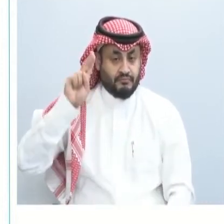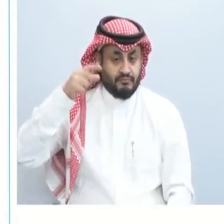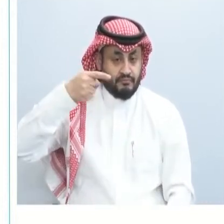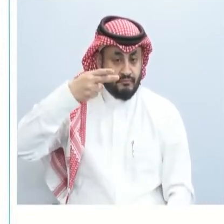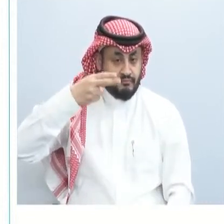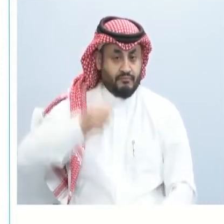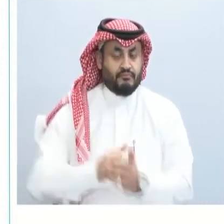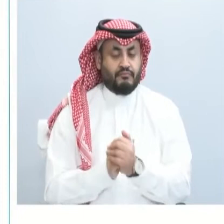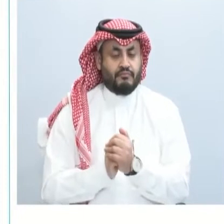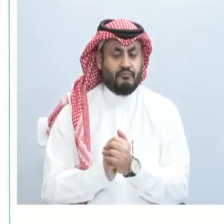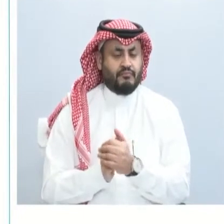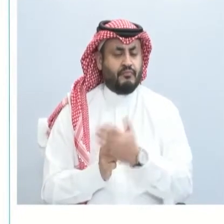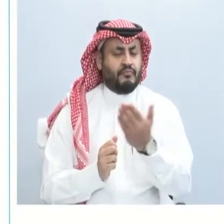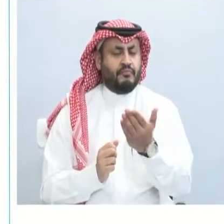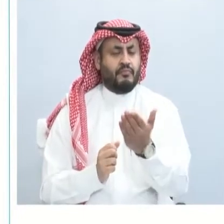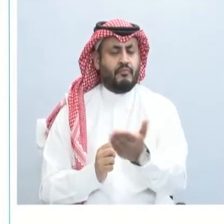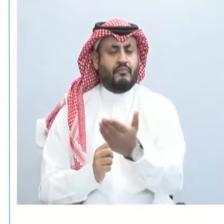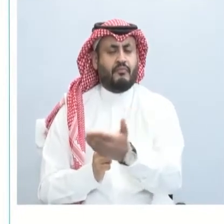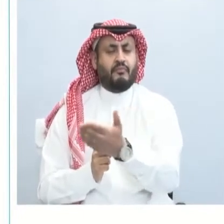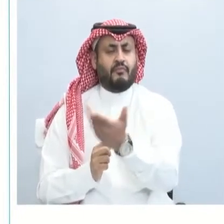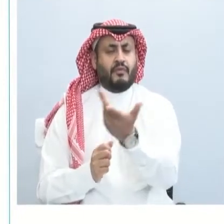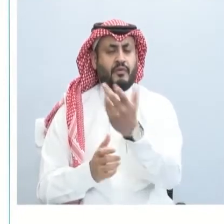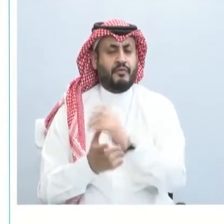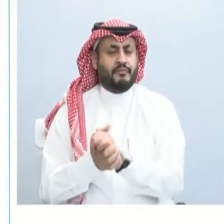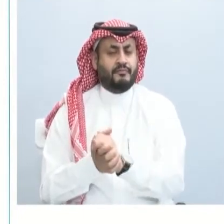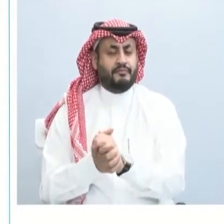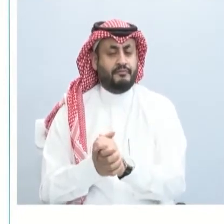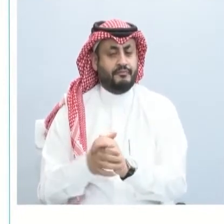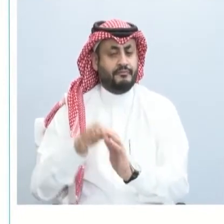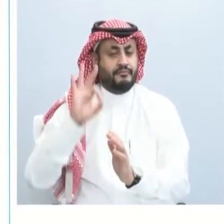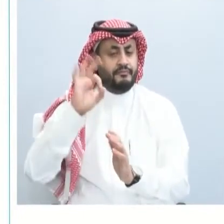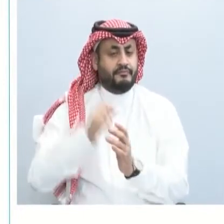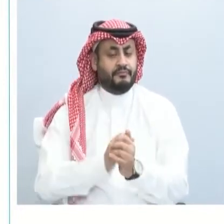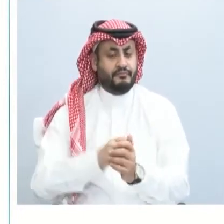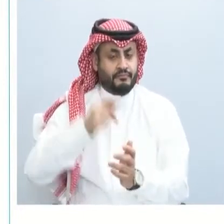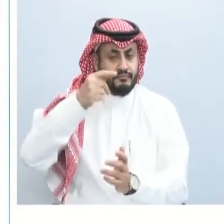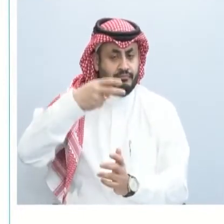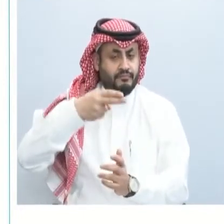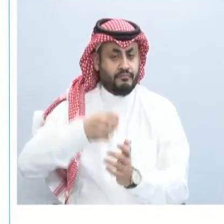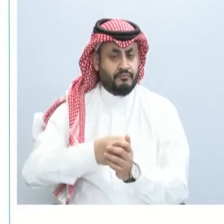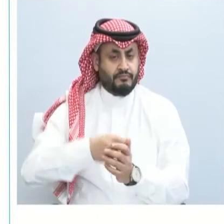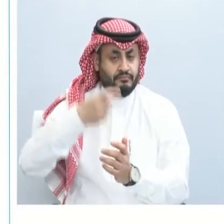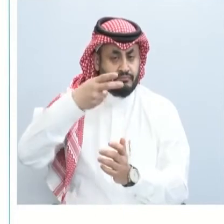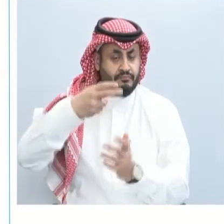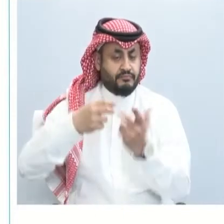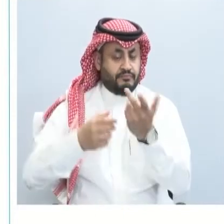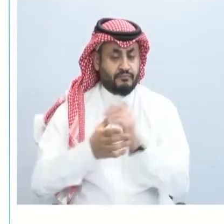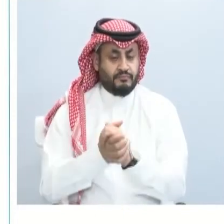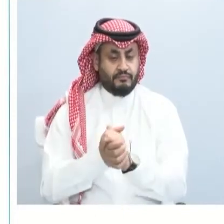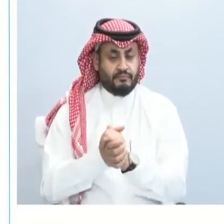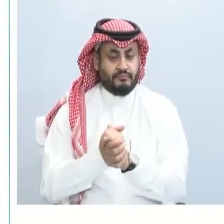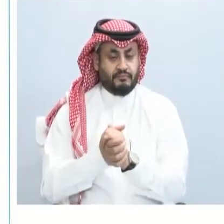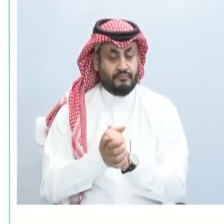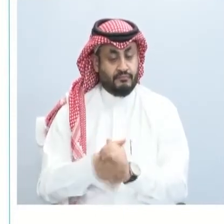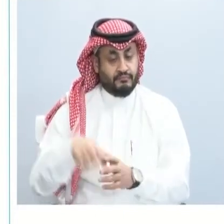laugh. So, what do you think? Is it F, PH, or GH? It